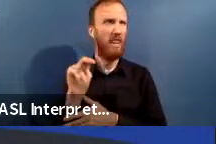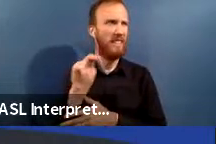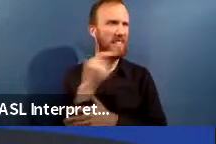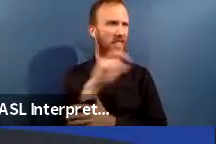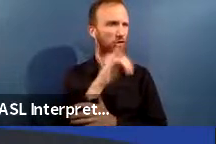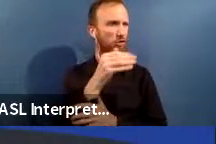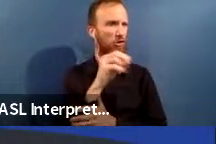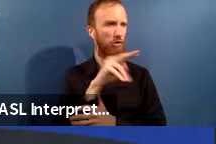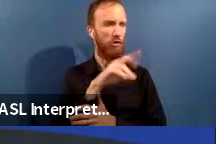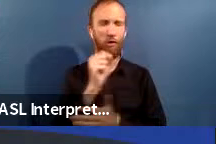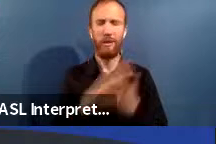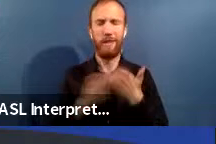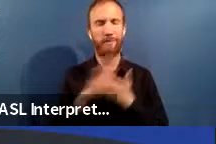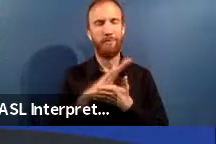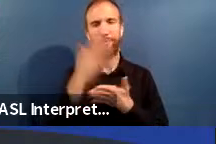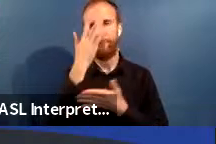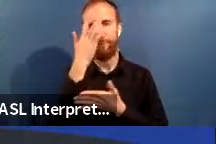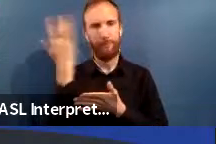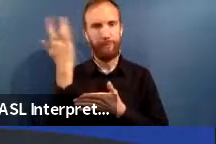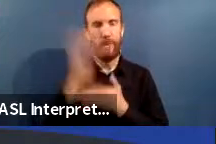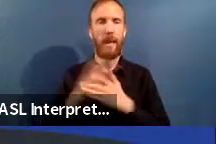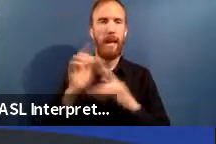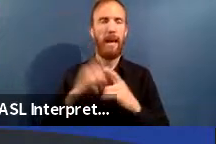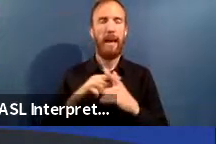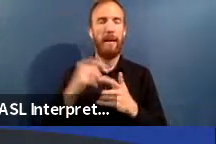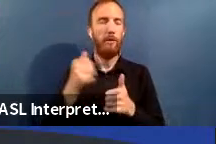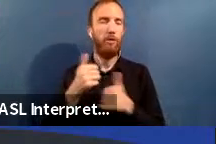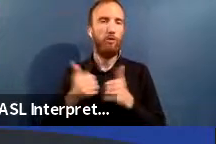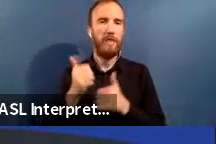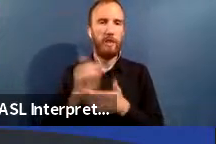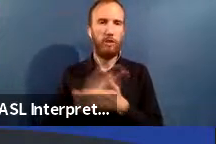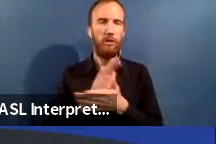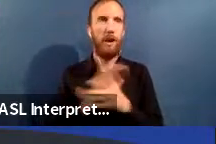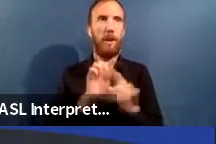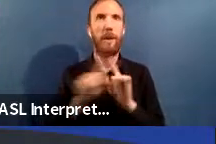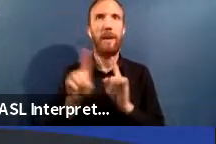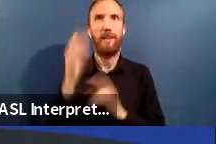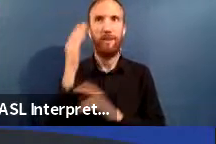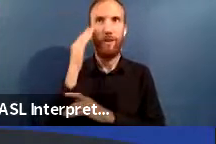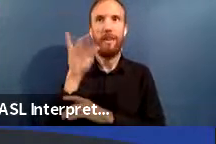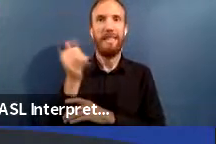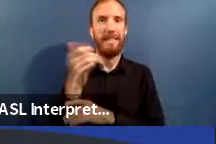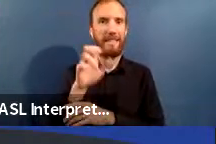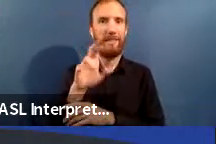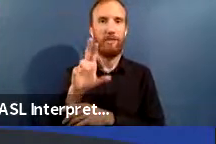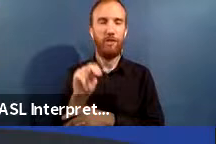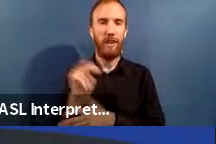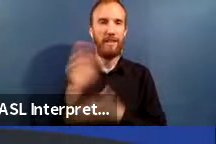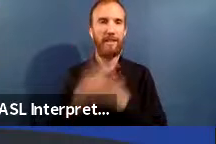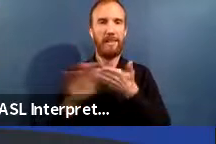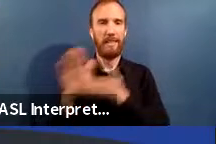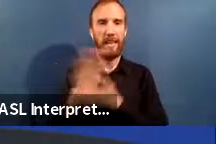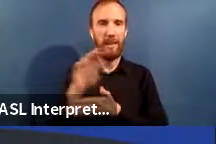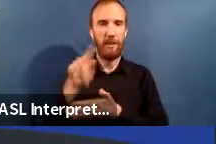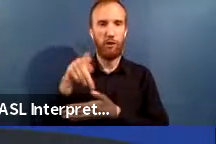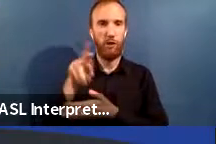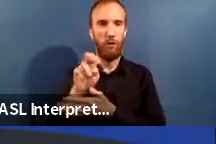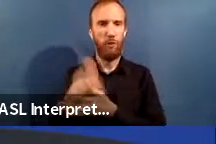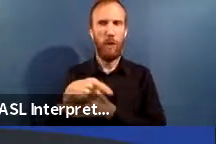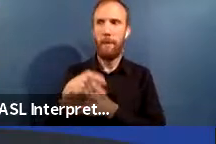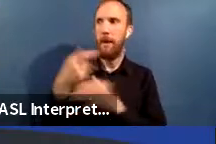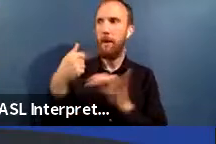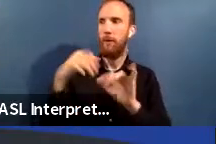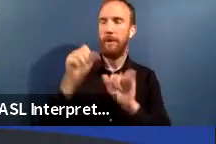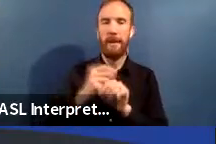specific school, but I really thought about it's the way Johnson College Prep, it's the way for really capturing what people are thinking